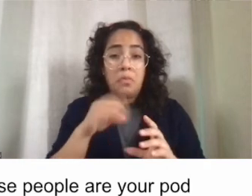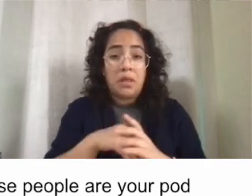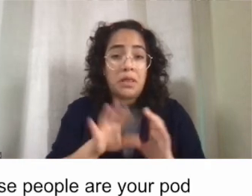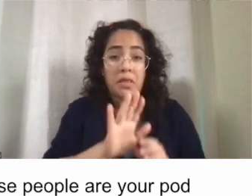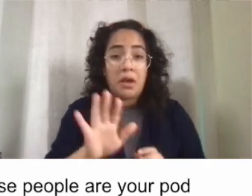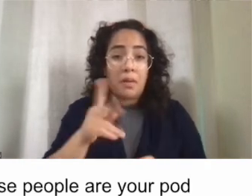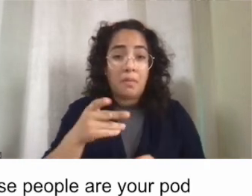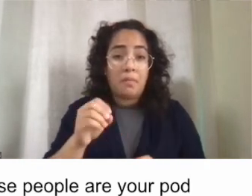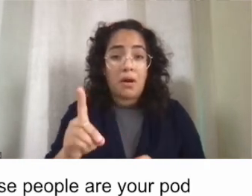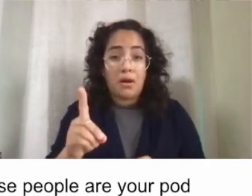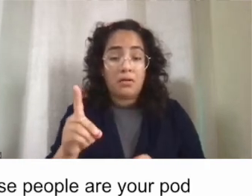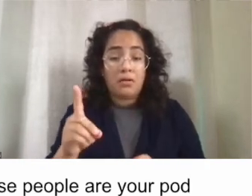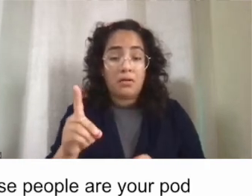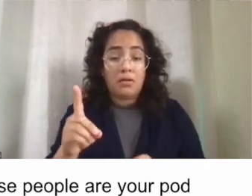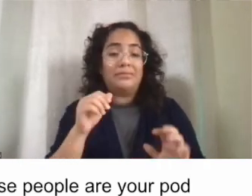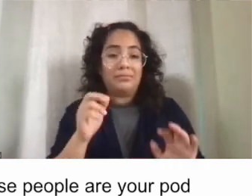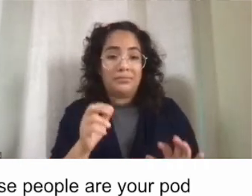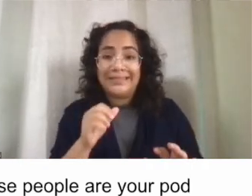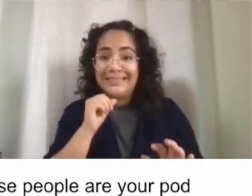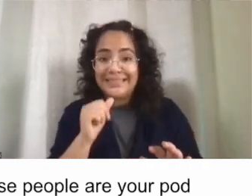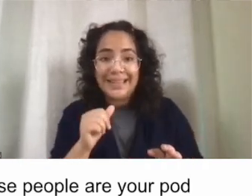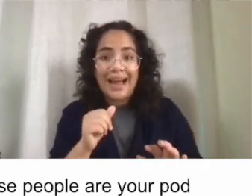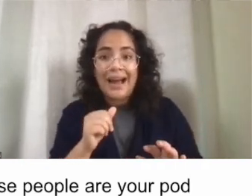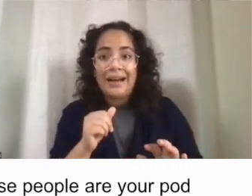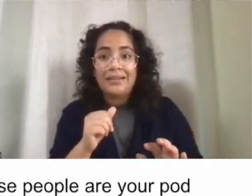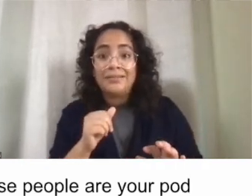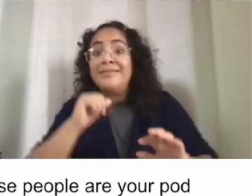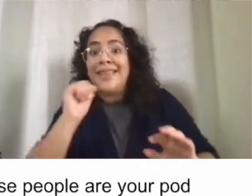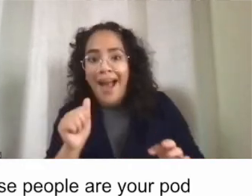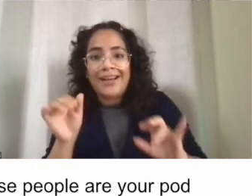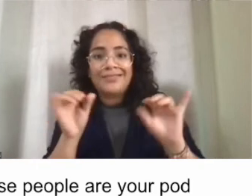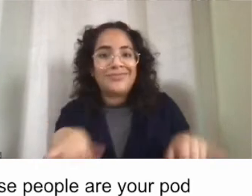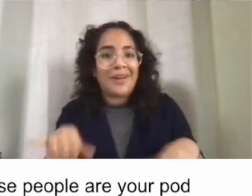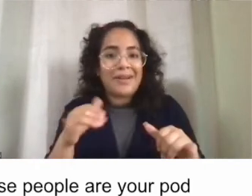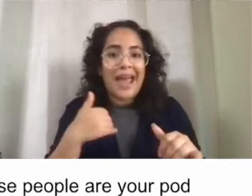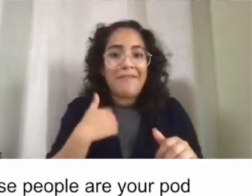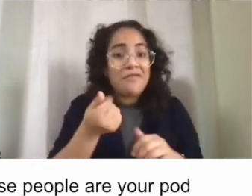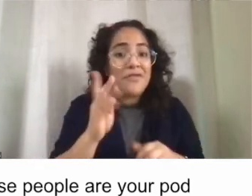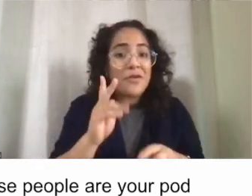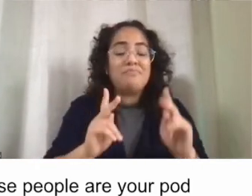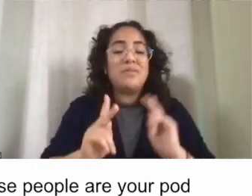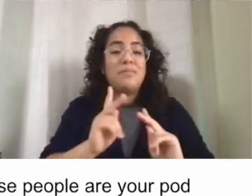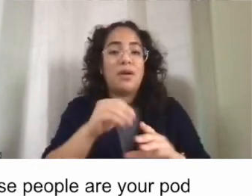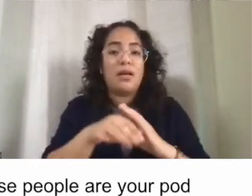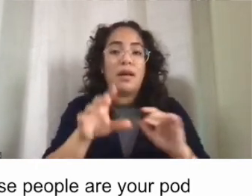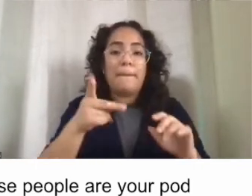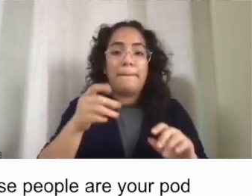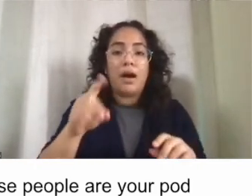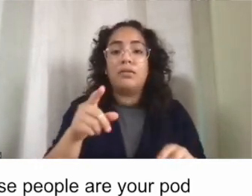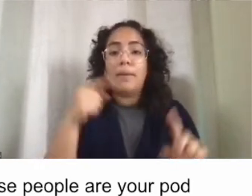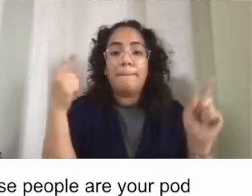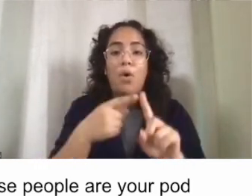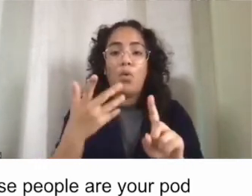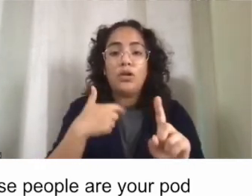It's not uncommon to have few people in your pod. The point is to identify them. You